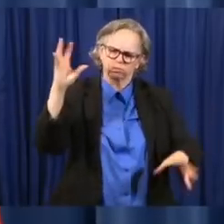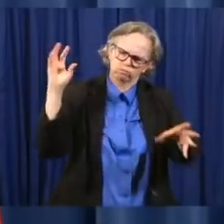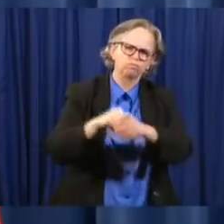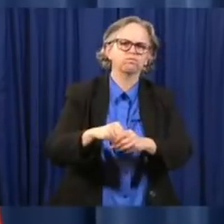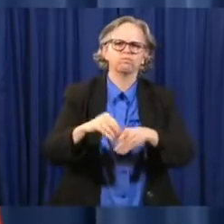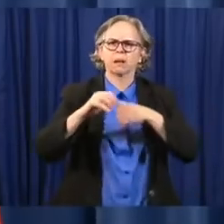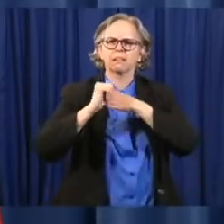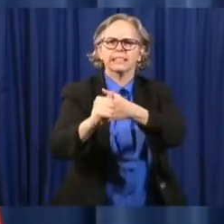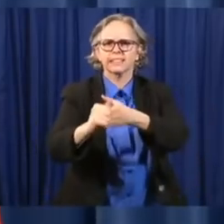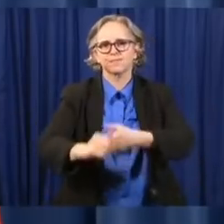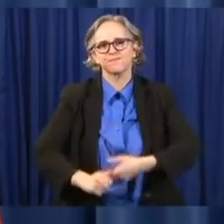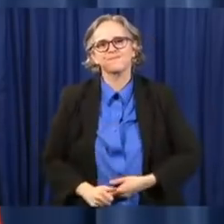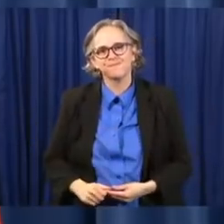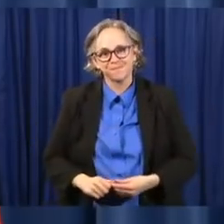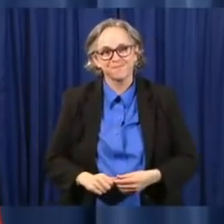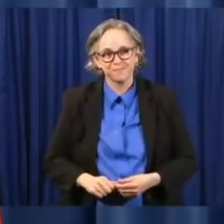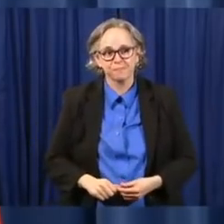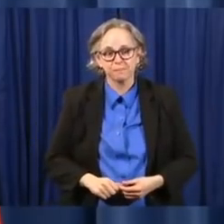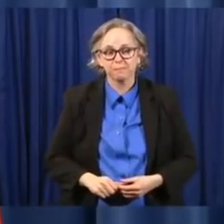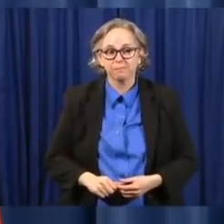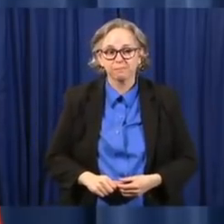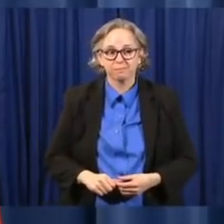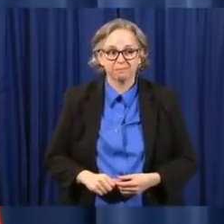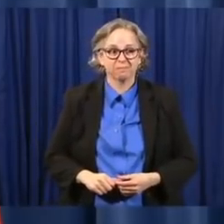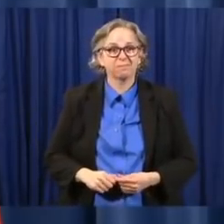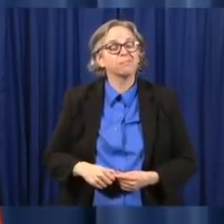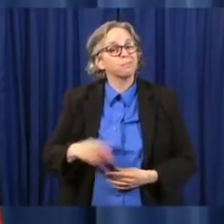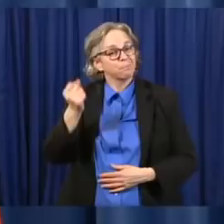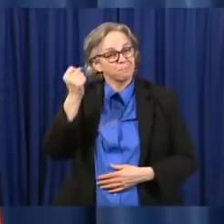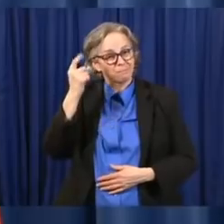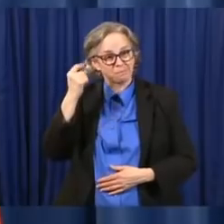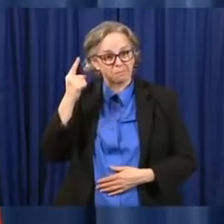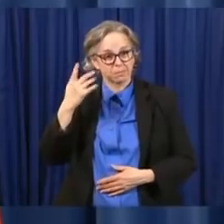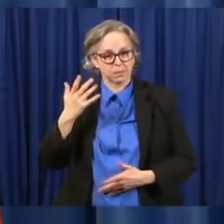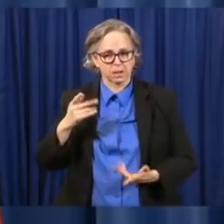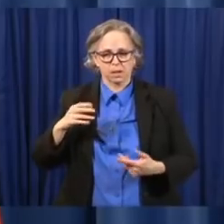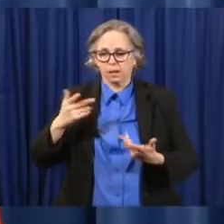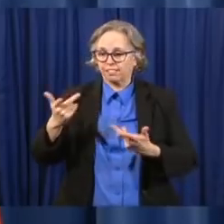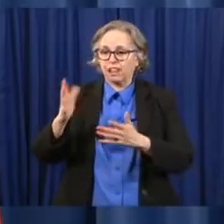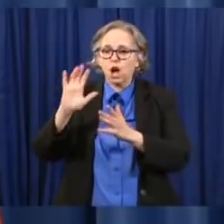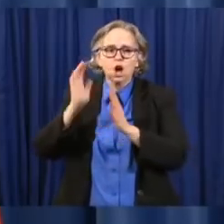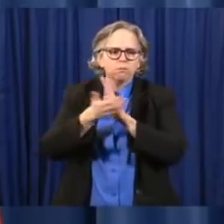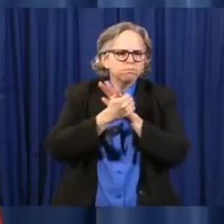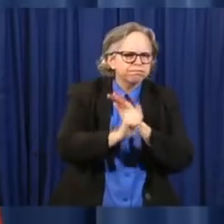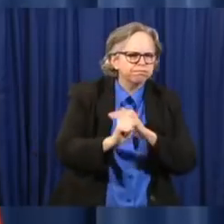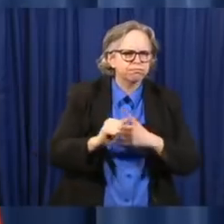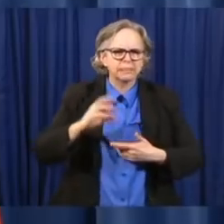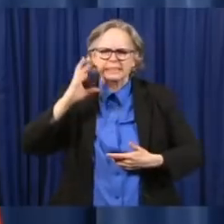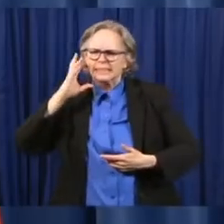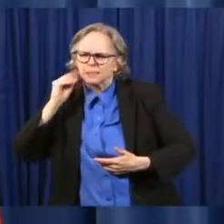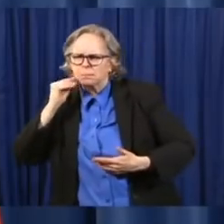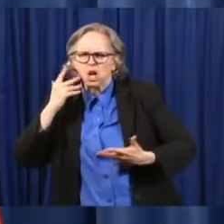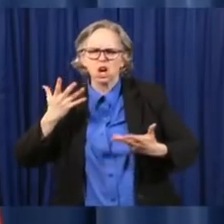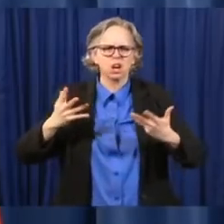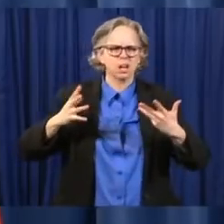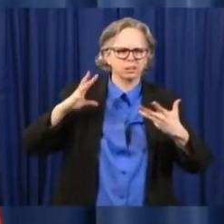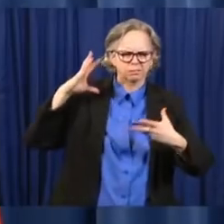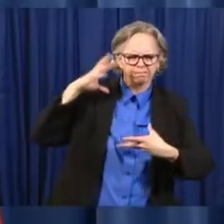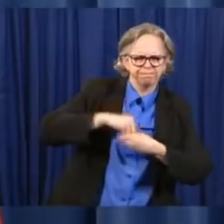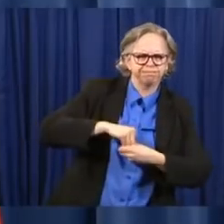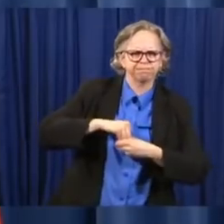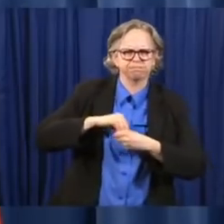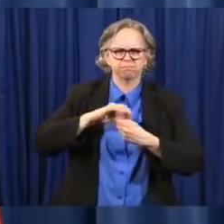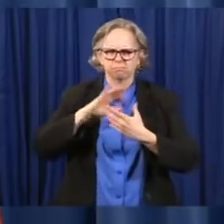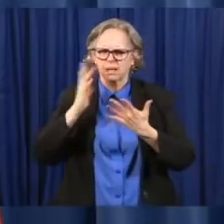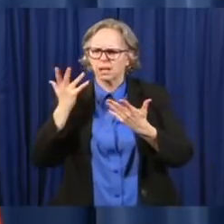They will use their skills, their talent, their experience, their contacts,